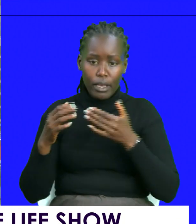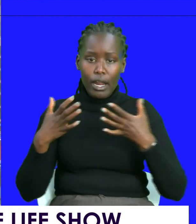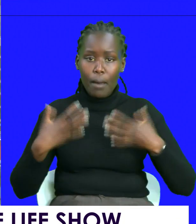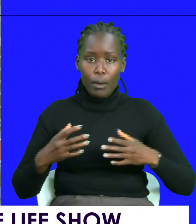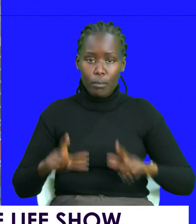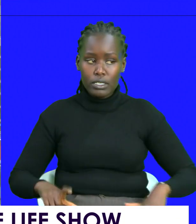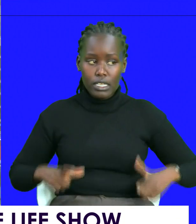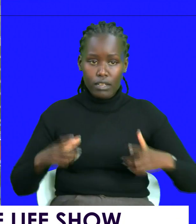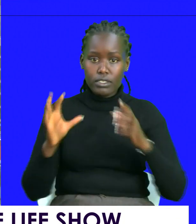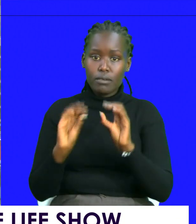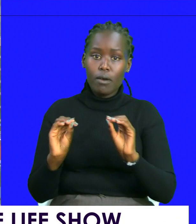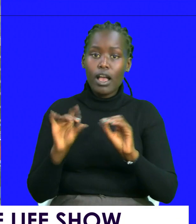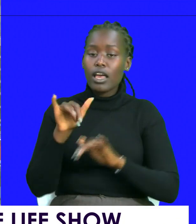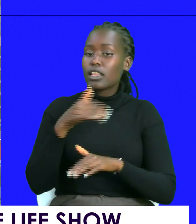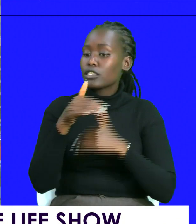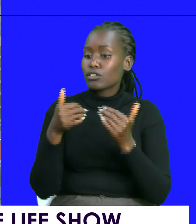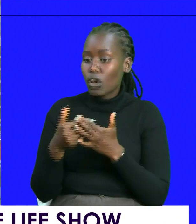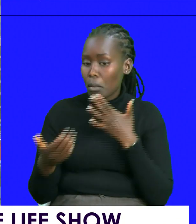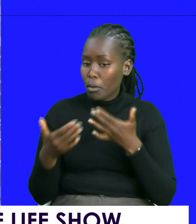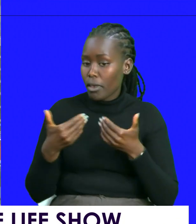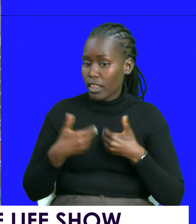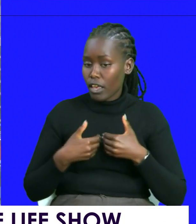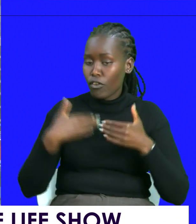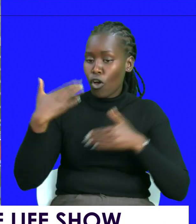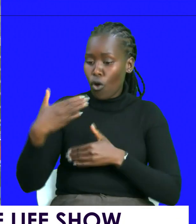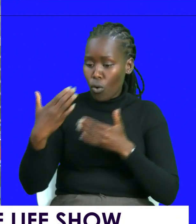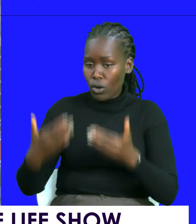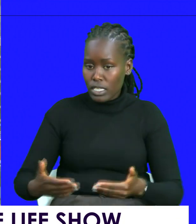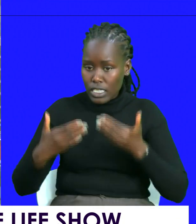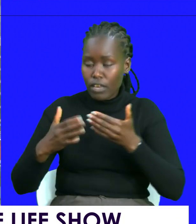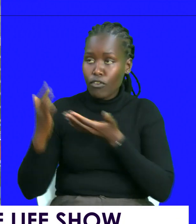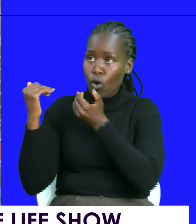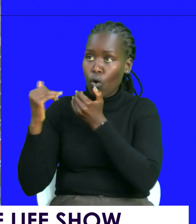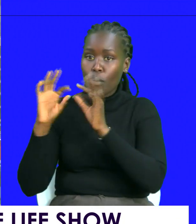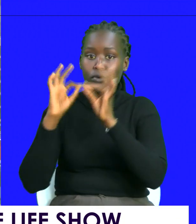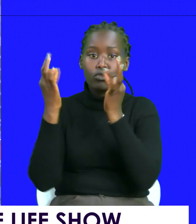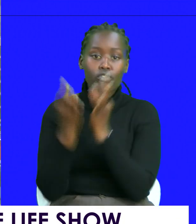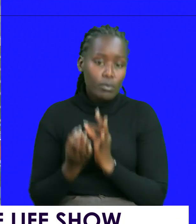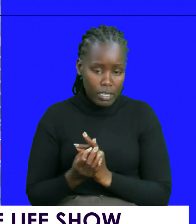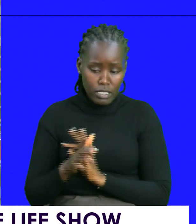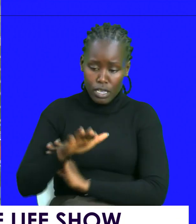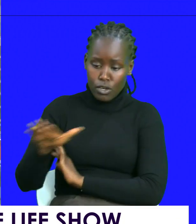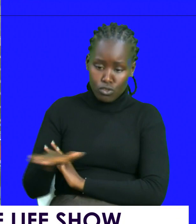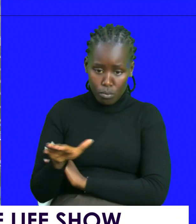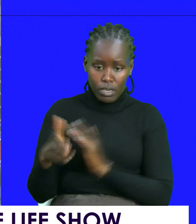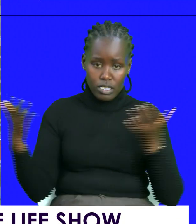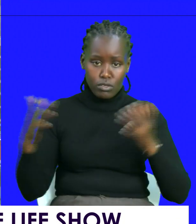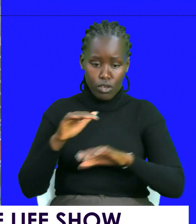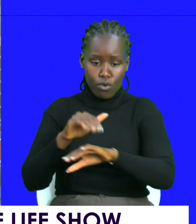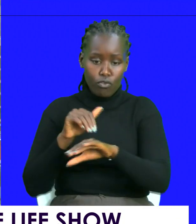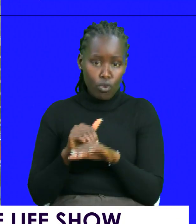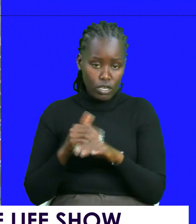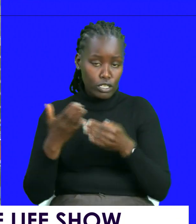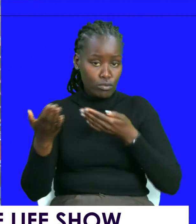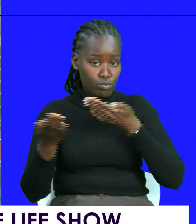because that is all that they may have. Always give hope to families, to the places that you've been called to